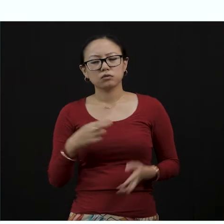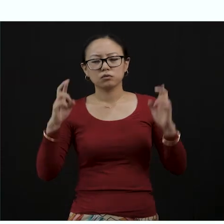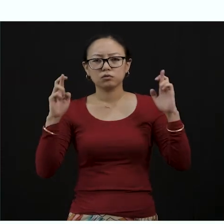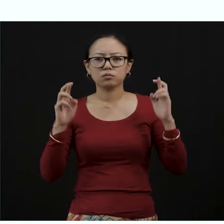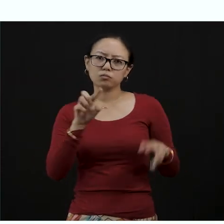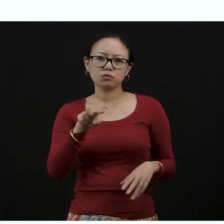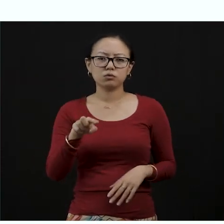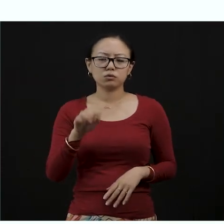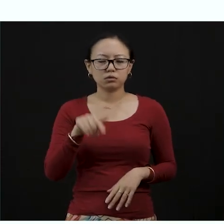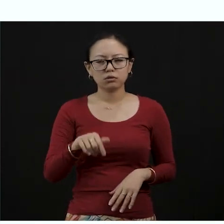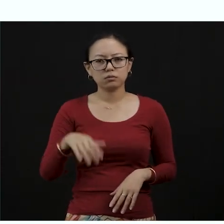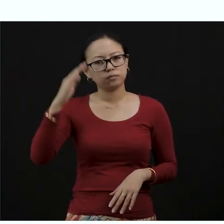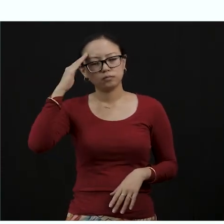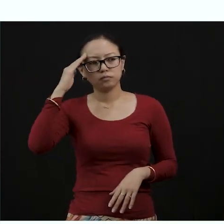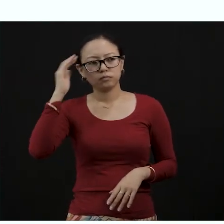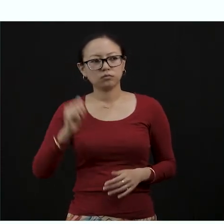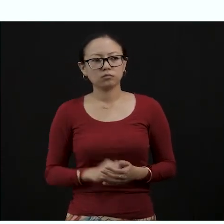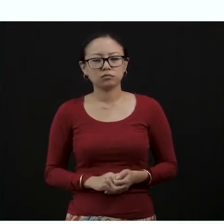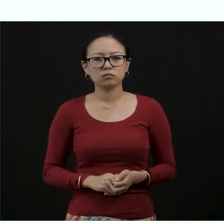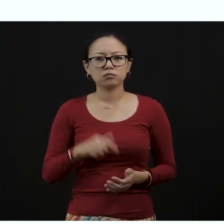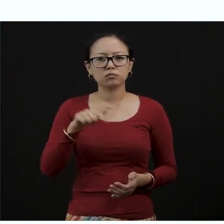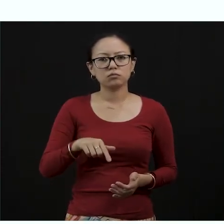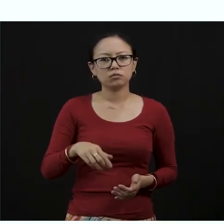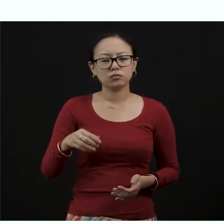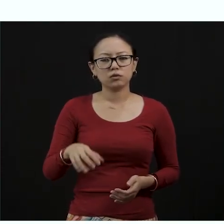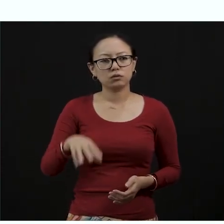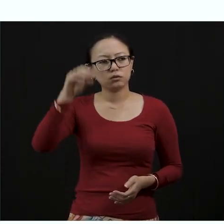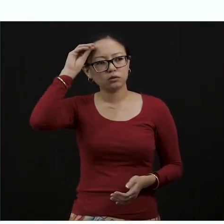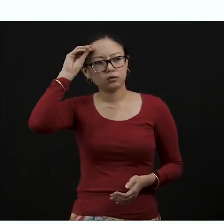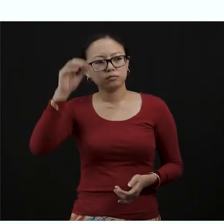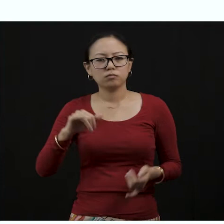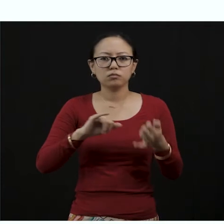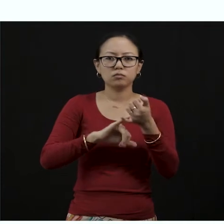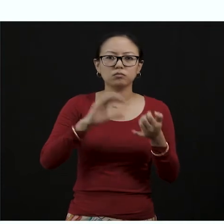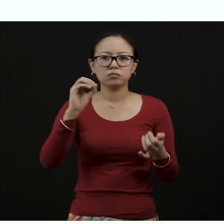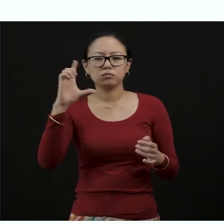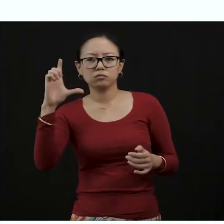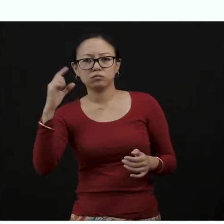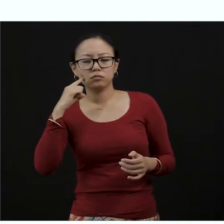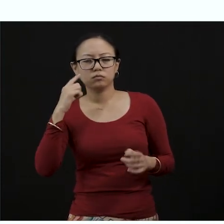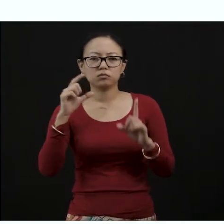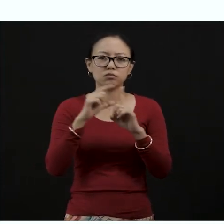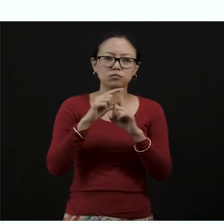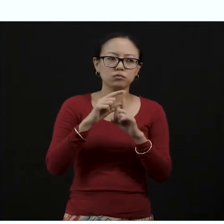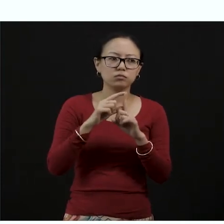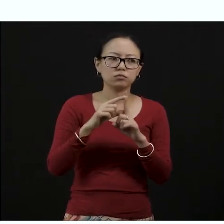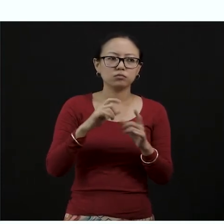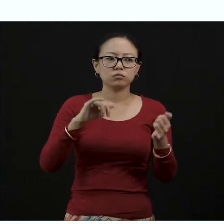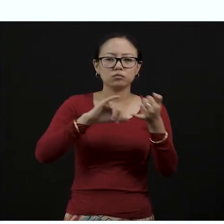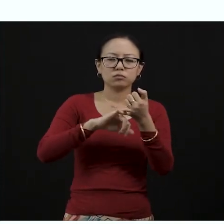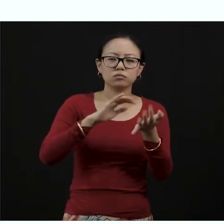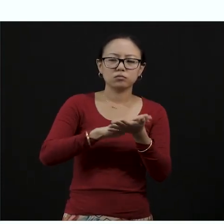about solid shapes or 3D shapes. So when we talk about the plane shapes